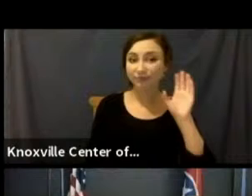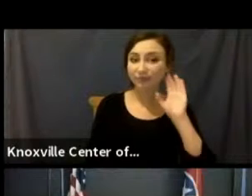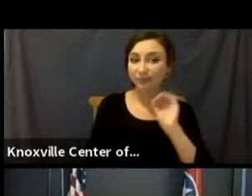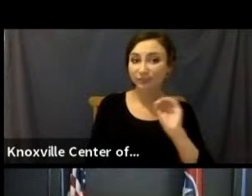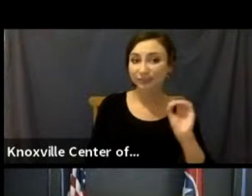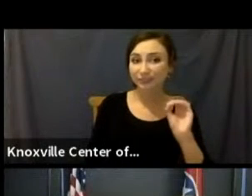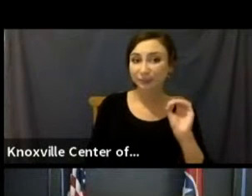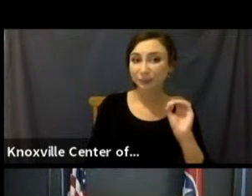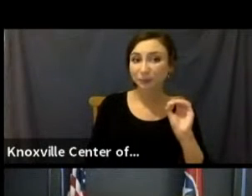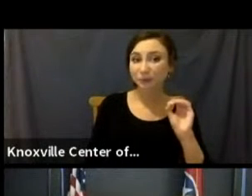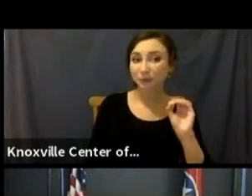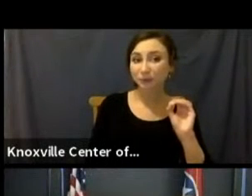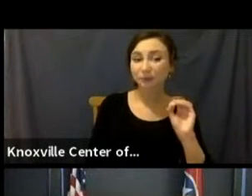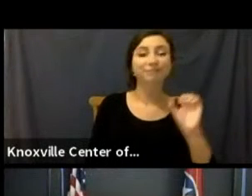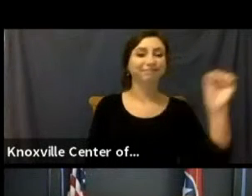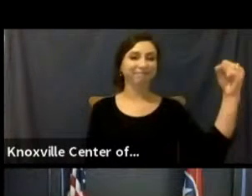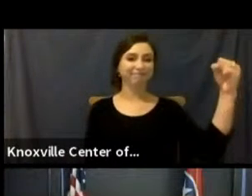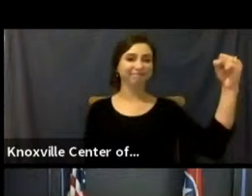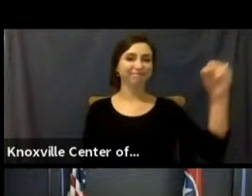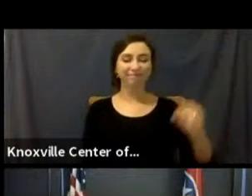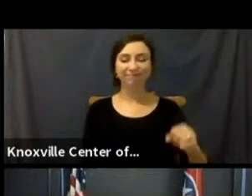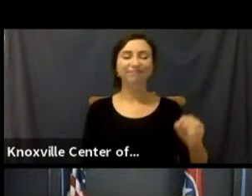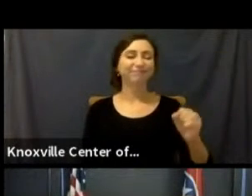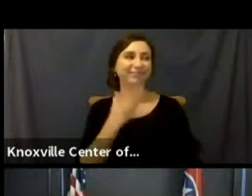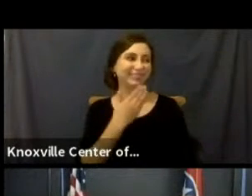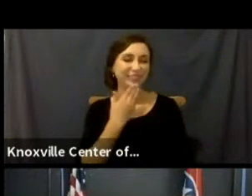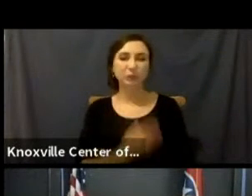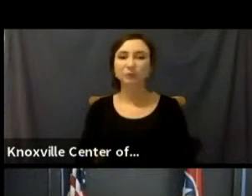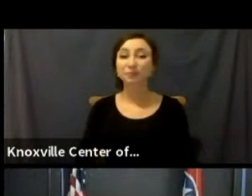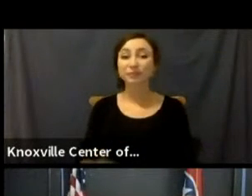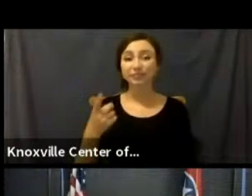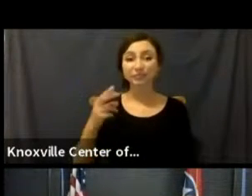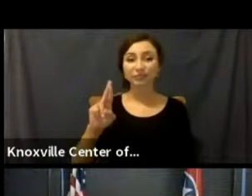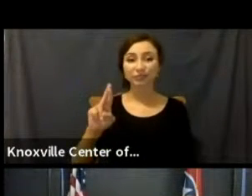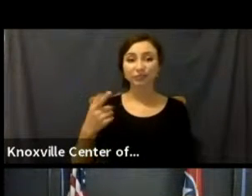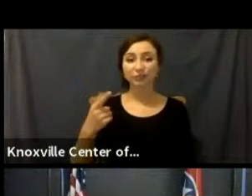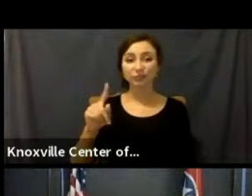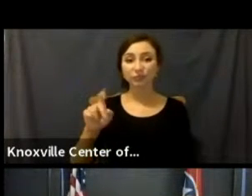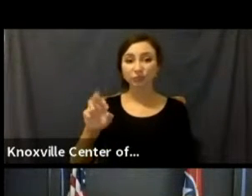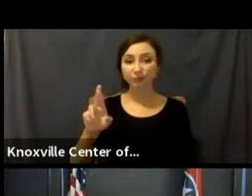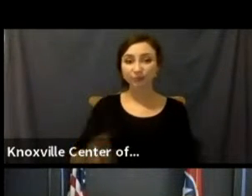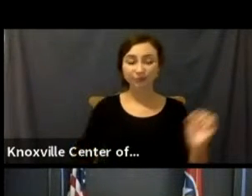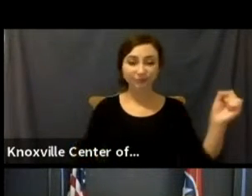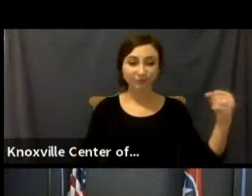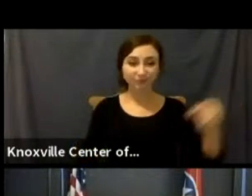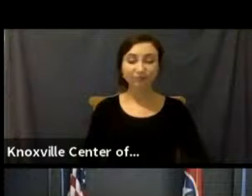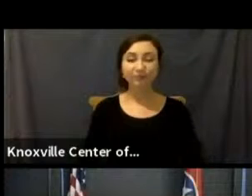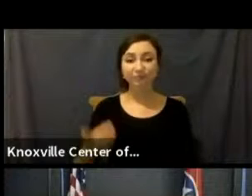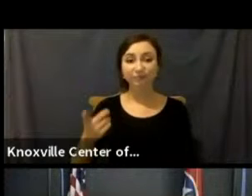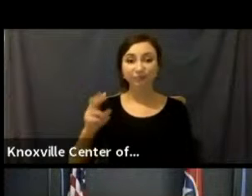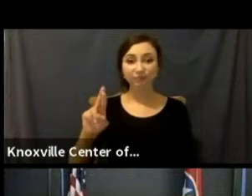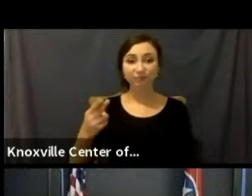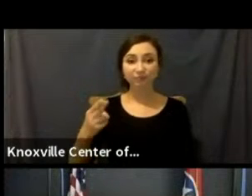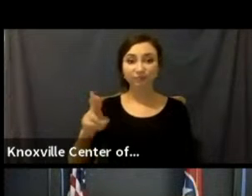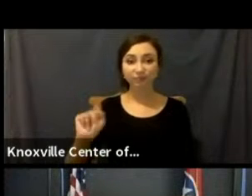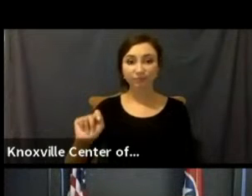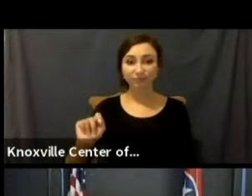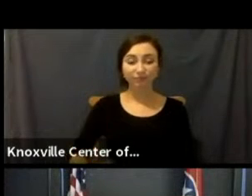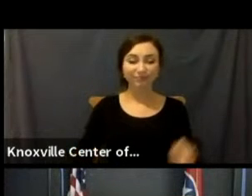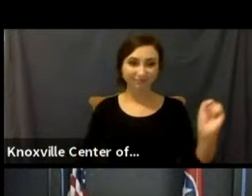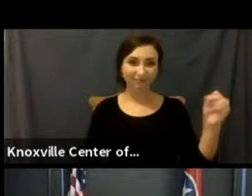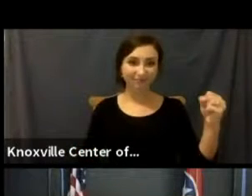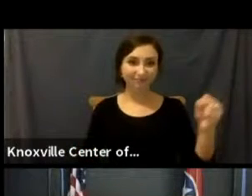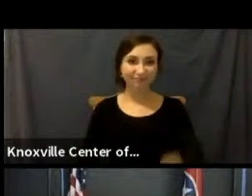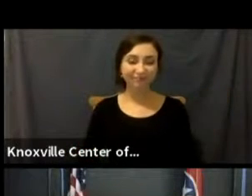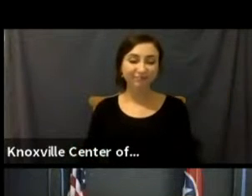Didn't hear you, Dr. Drake. Yes. Thank you, ma'am. Dr. Gocher? Yes? Dr. Hurt?